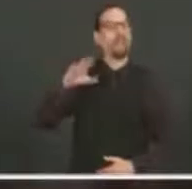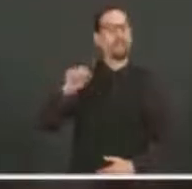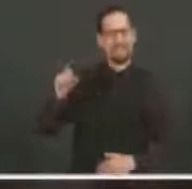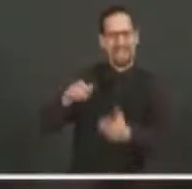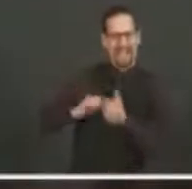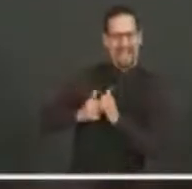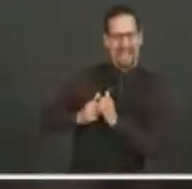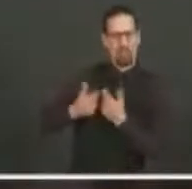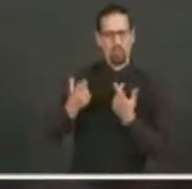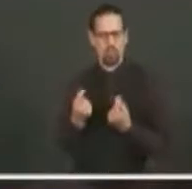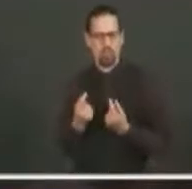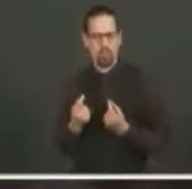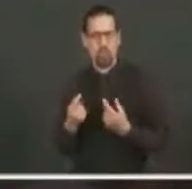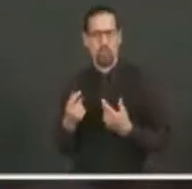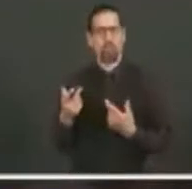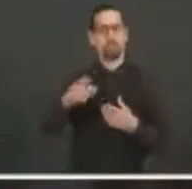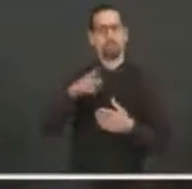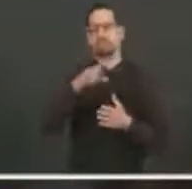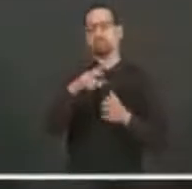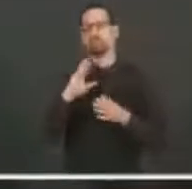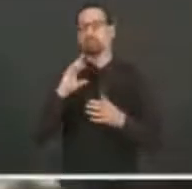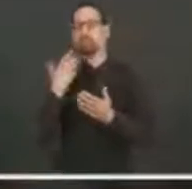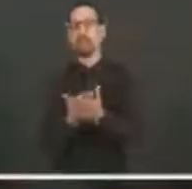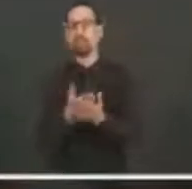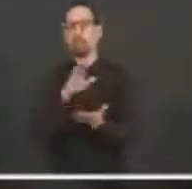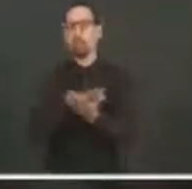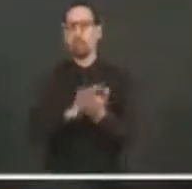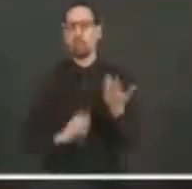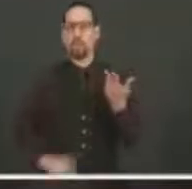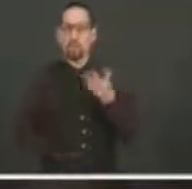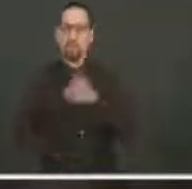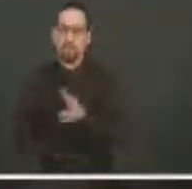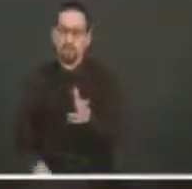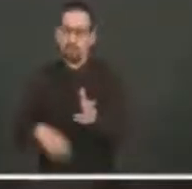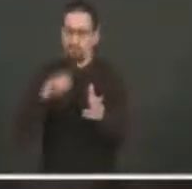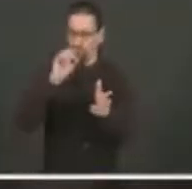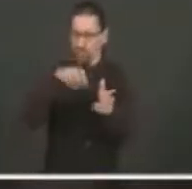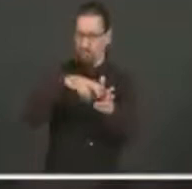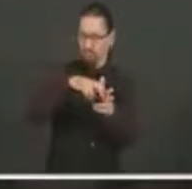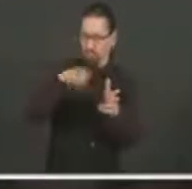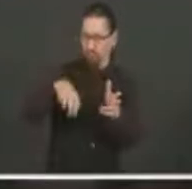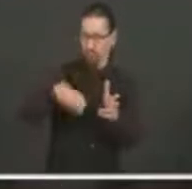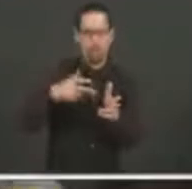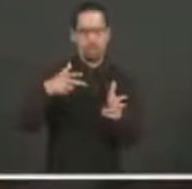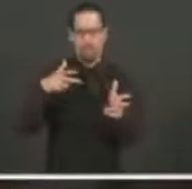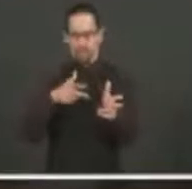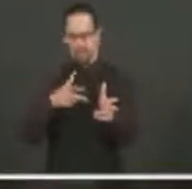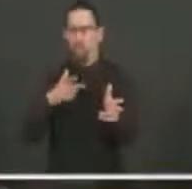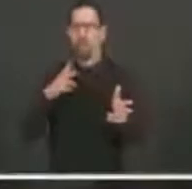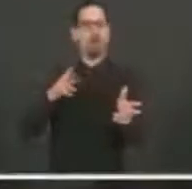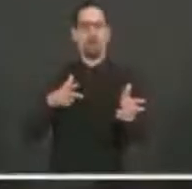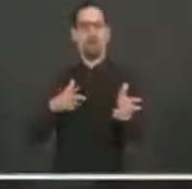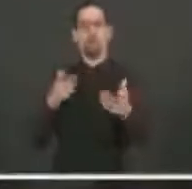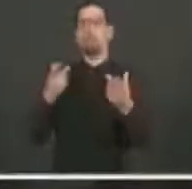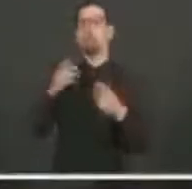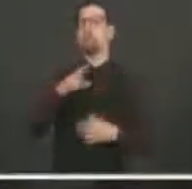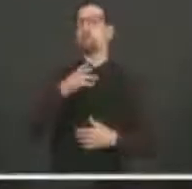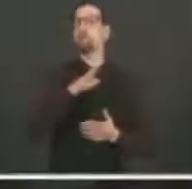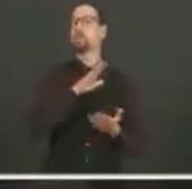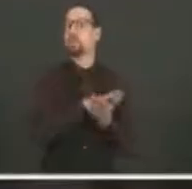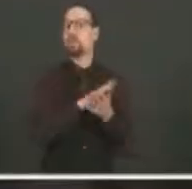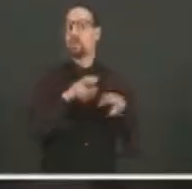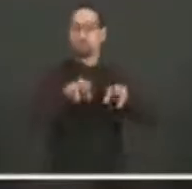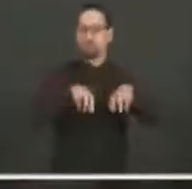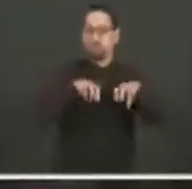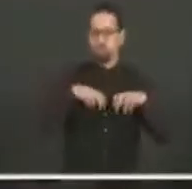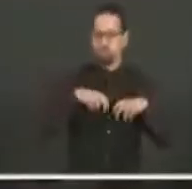offload or unload kids onto the bus, the distancing that needs to happen, where kids will actually sit, whether they have assigned seats. There's tons